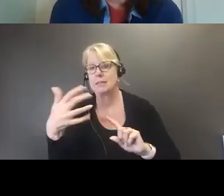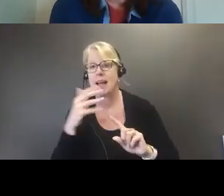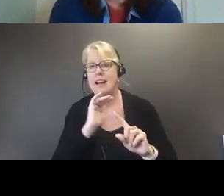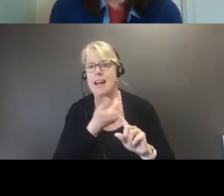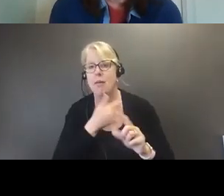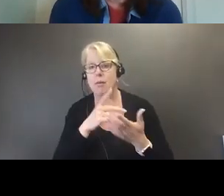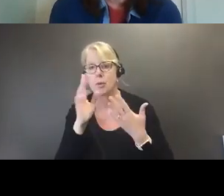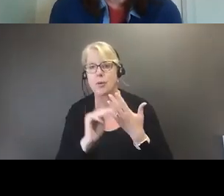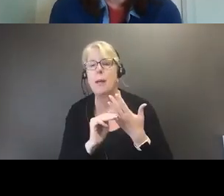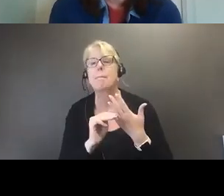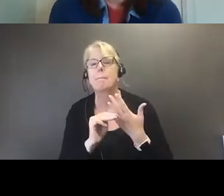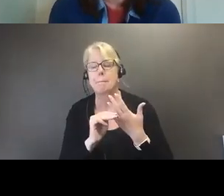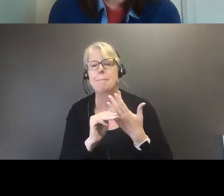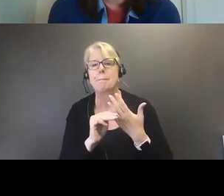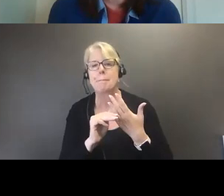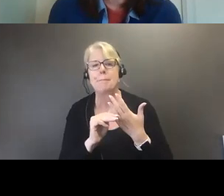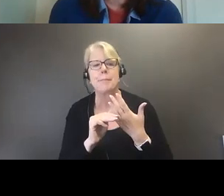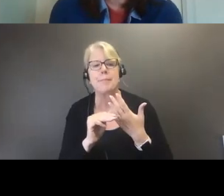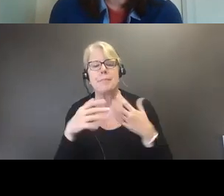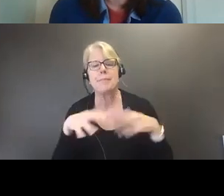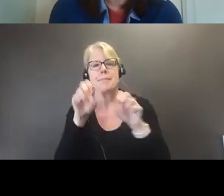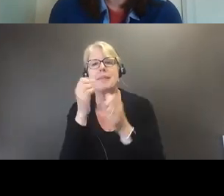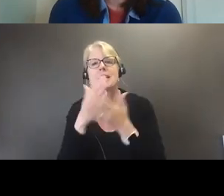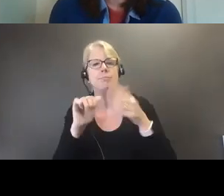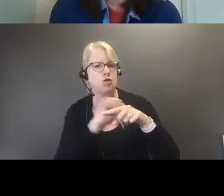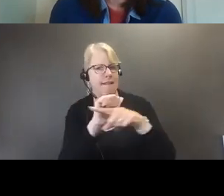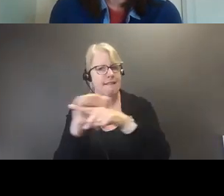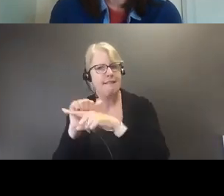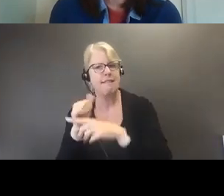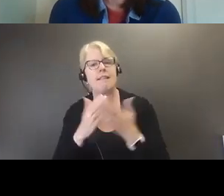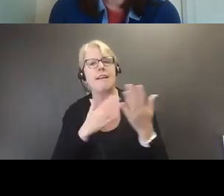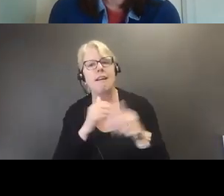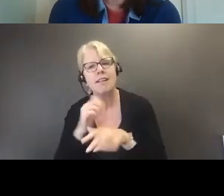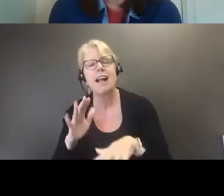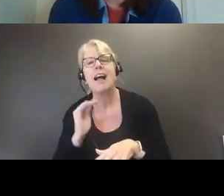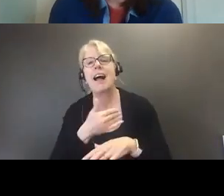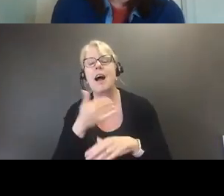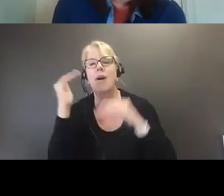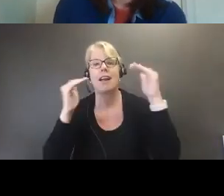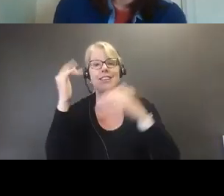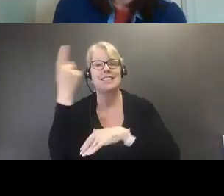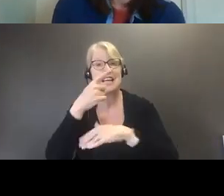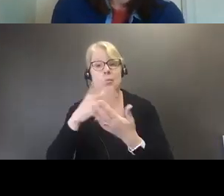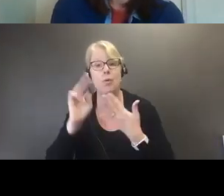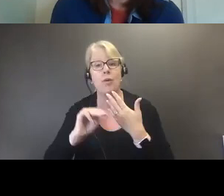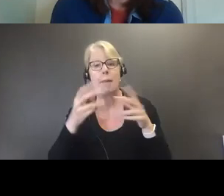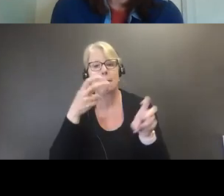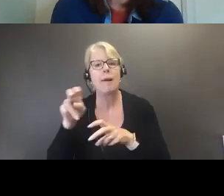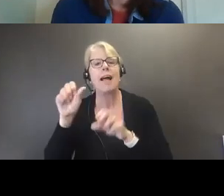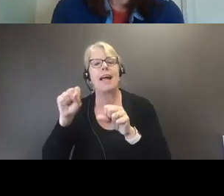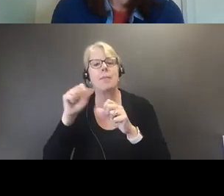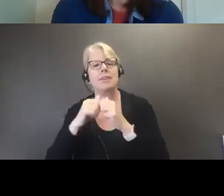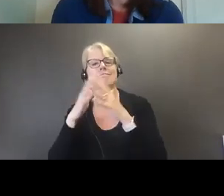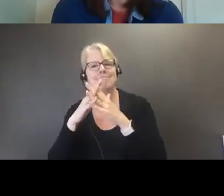program. I did some training for my colleagues, and our adult day program was able to start a day program